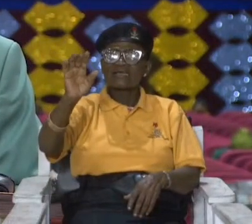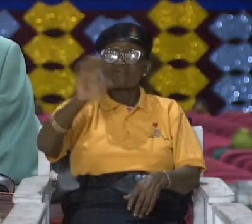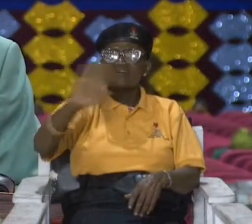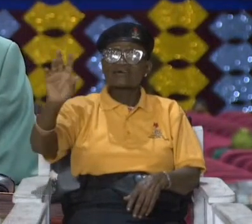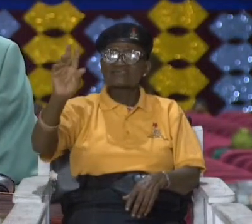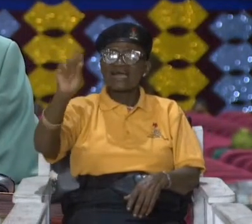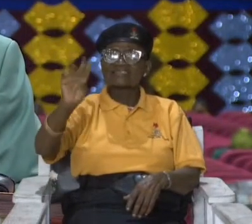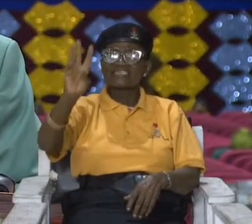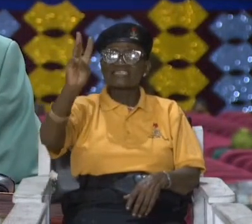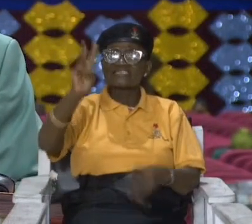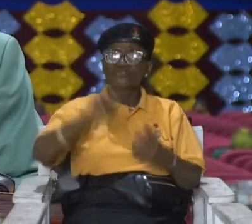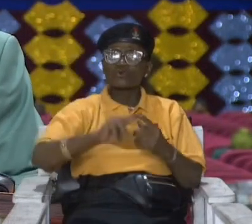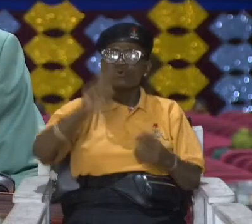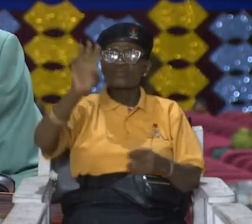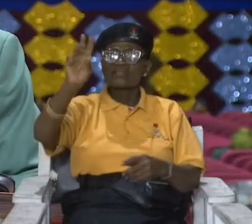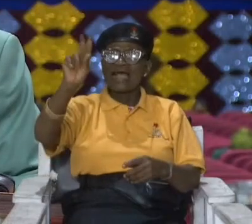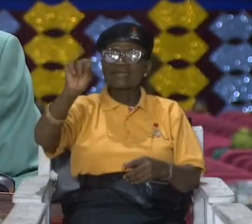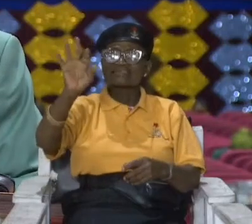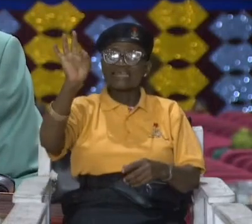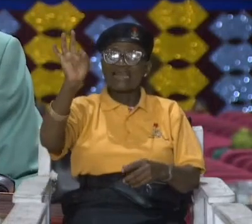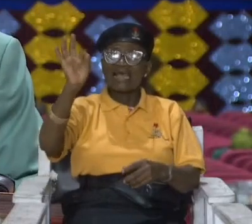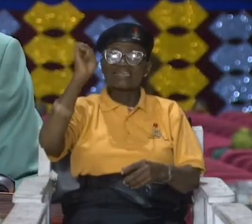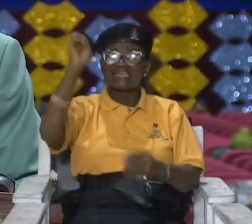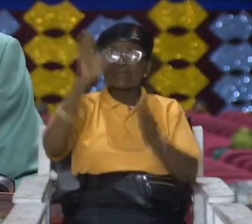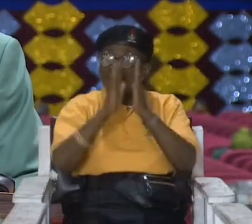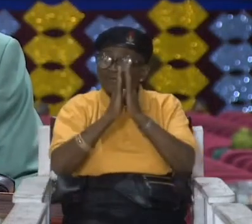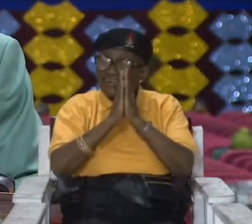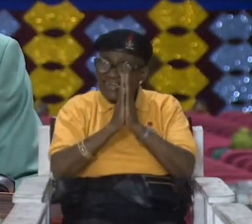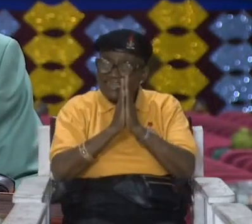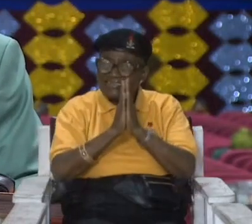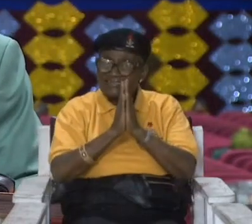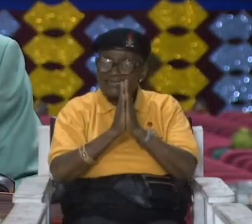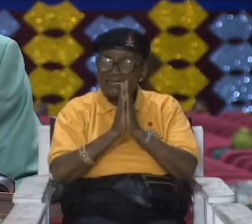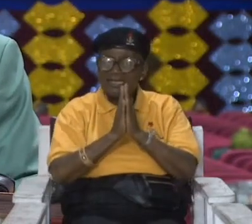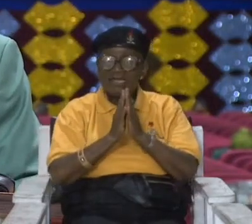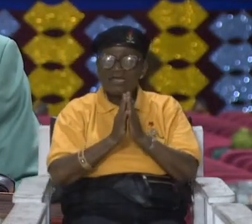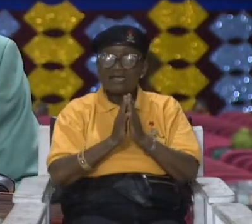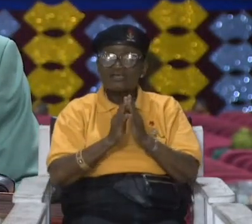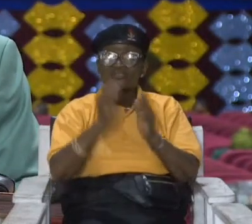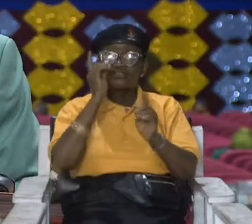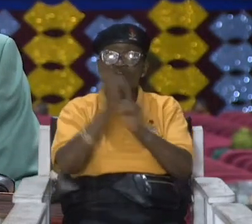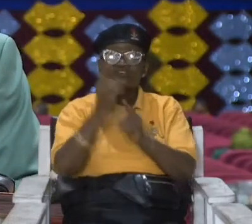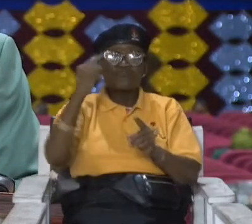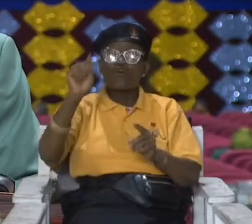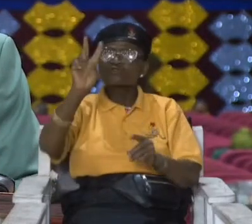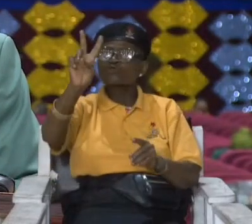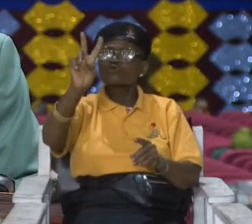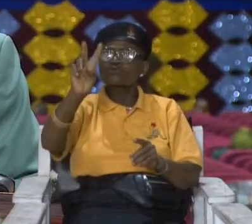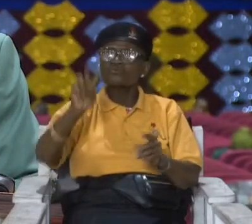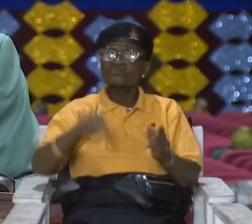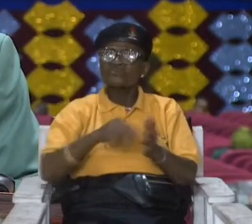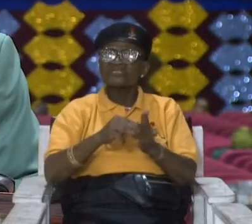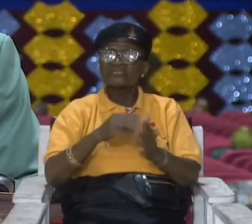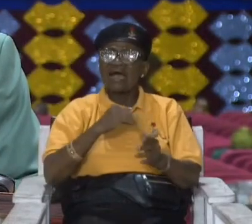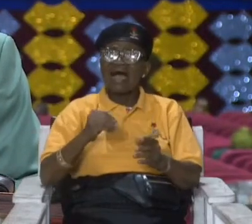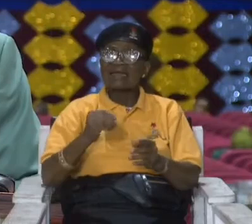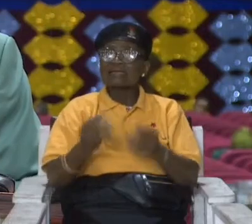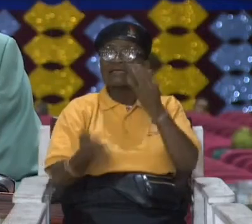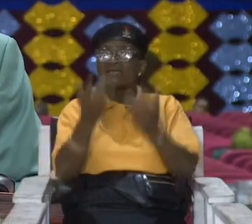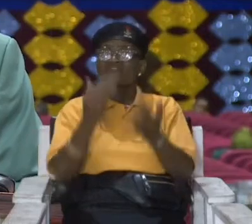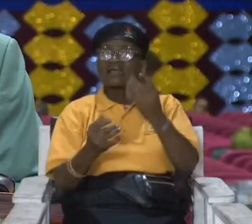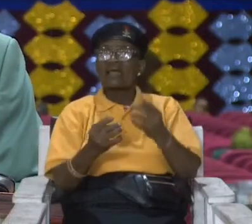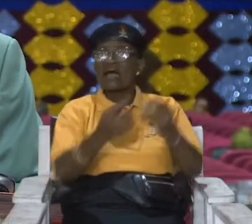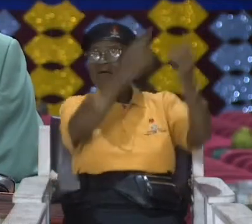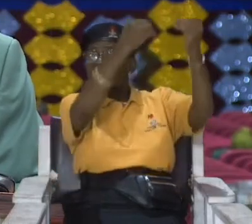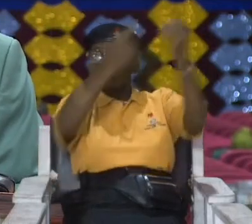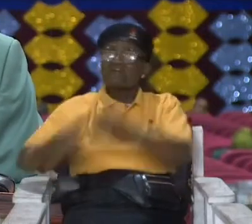to 39, he prayed for just about 2 minutes, and fire fell from